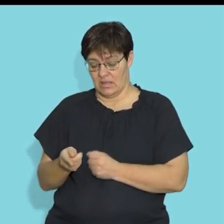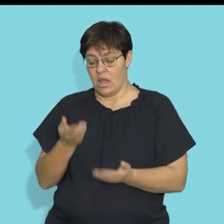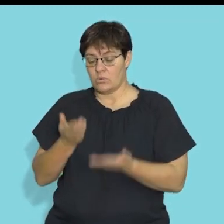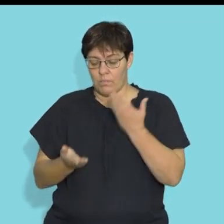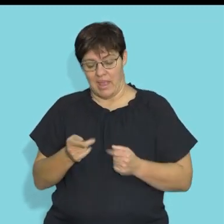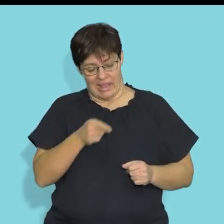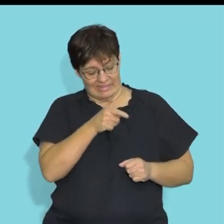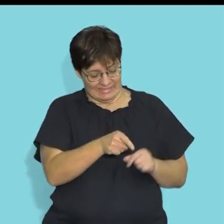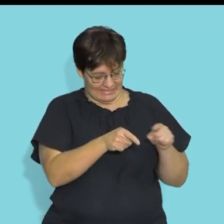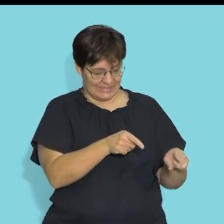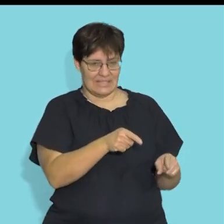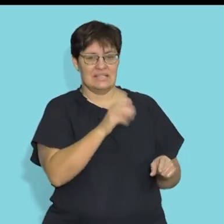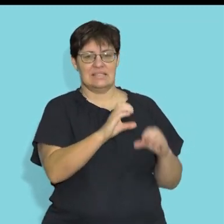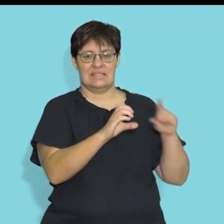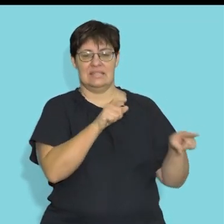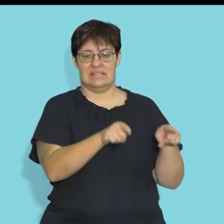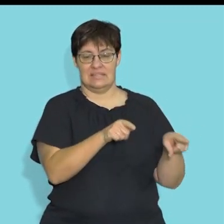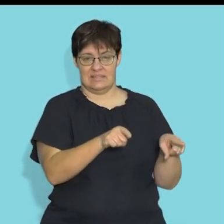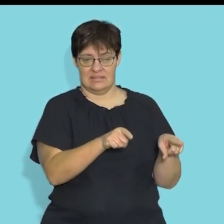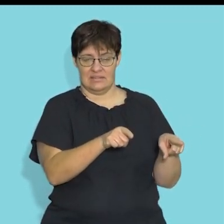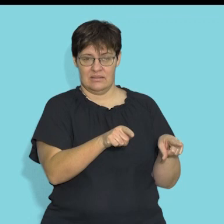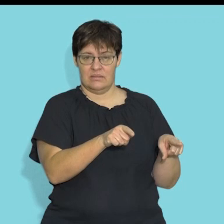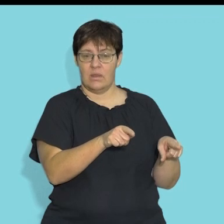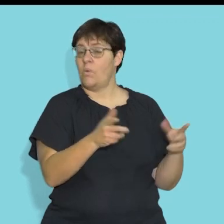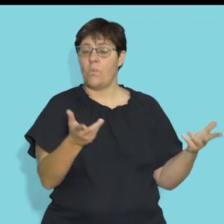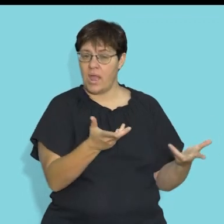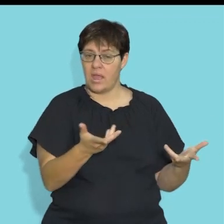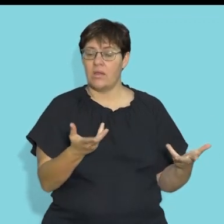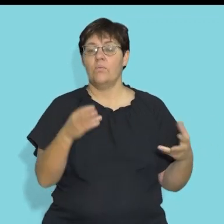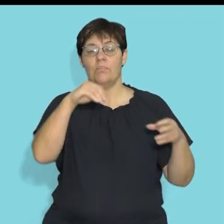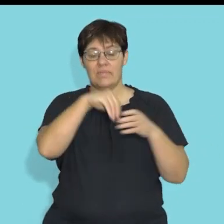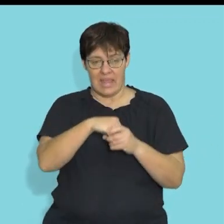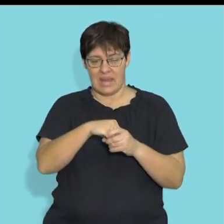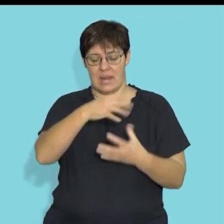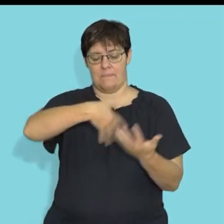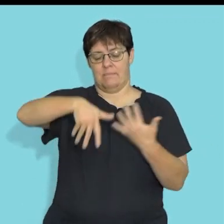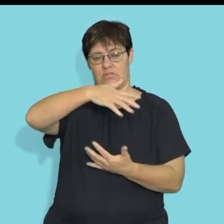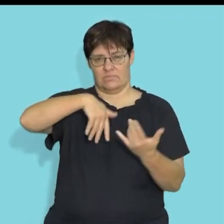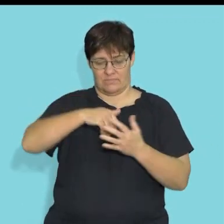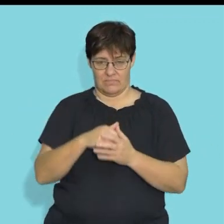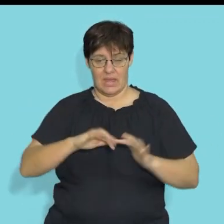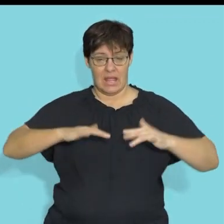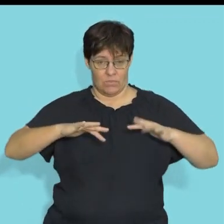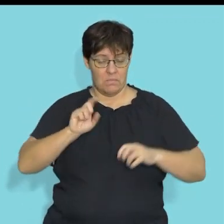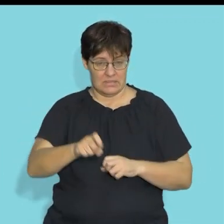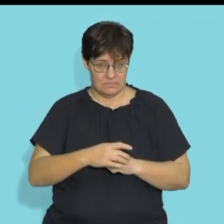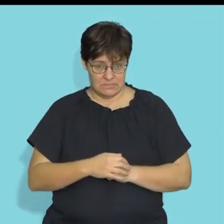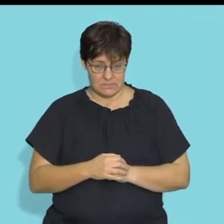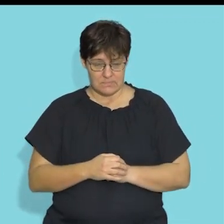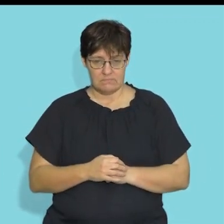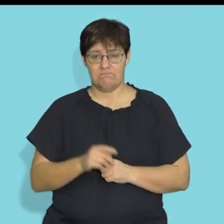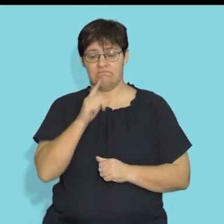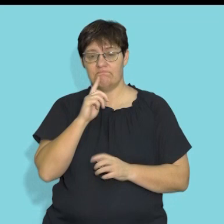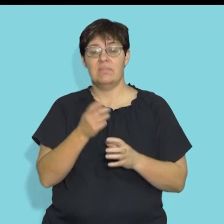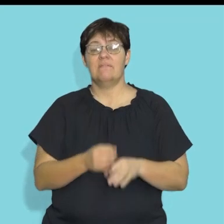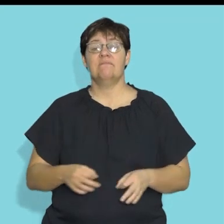the concentration of the reactants in the equilibrium mixture. It must be at equilibrium, and this